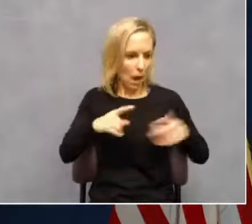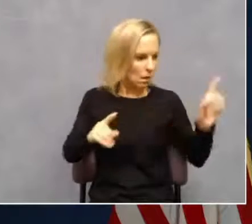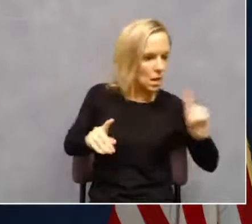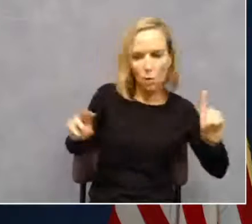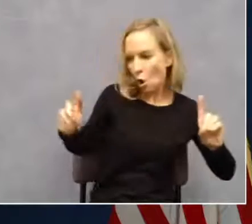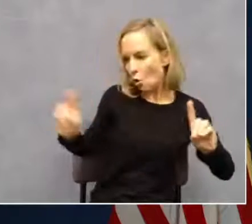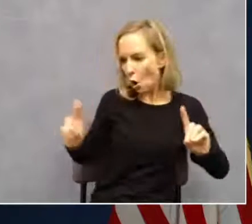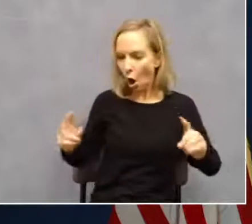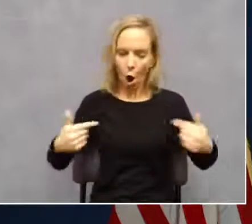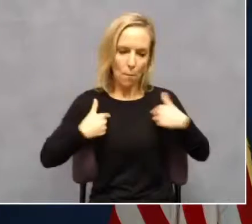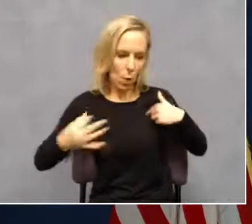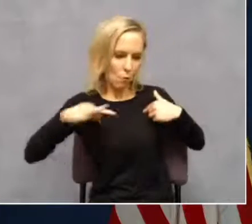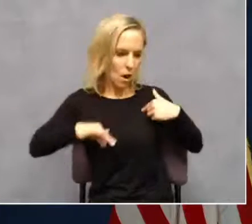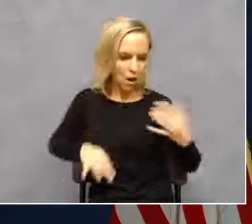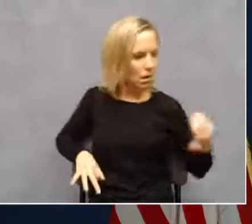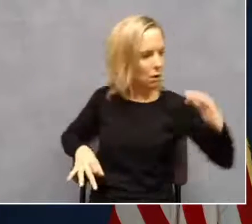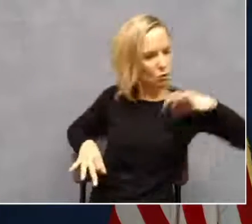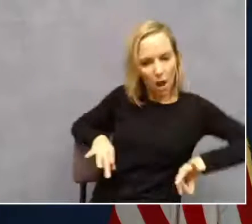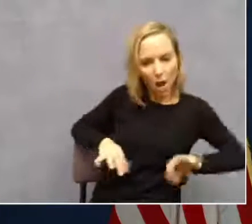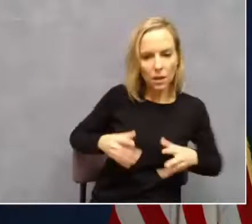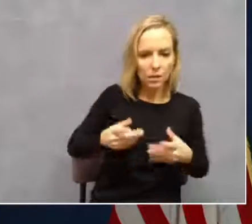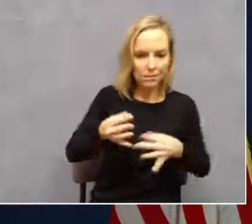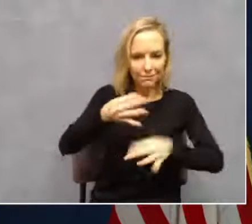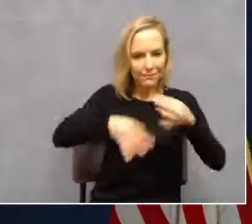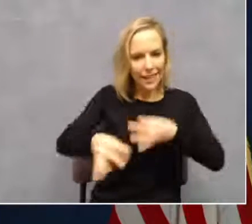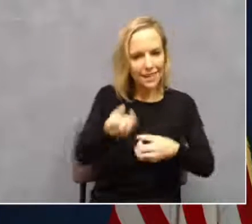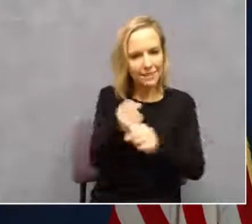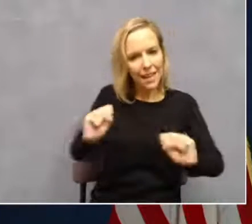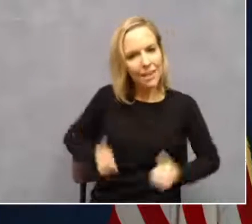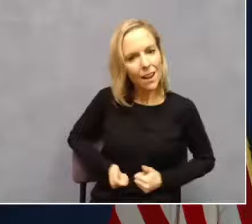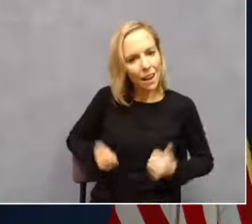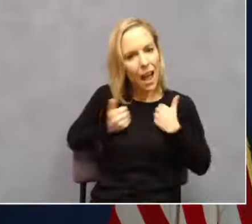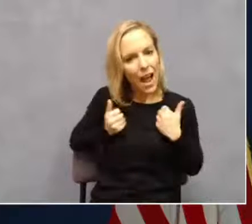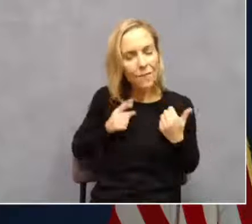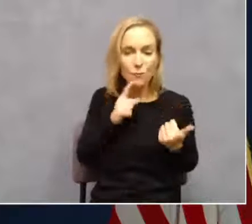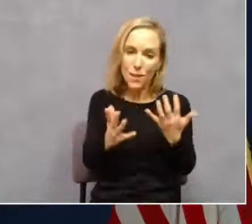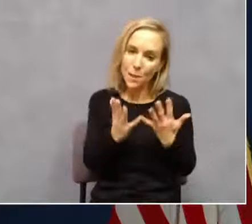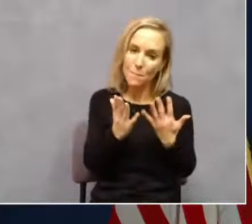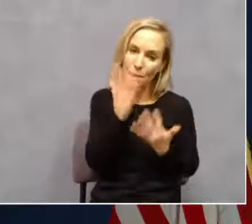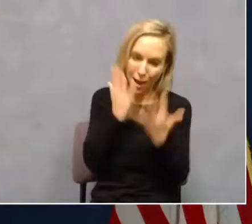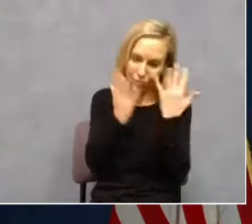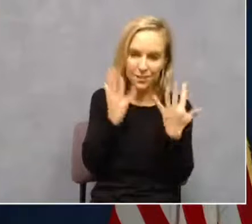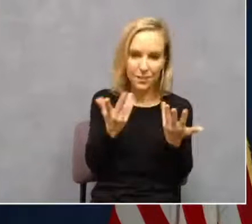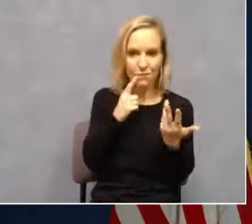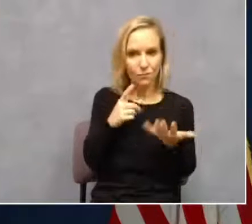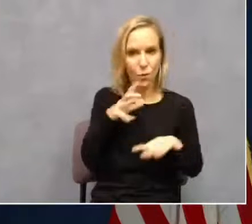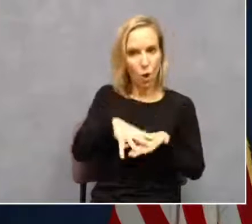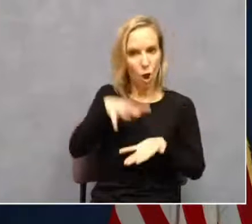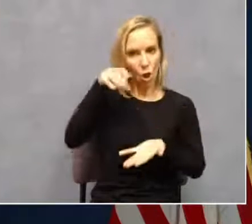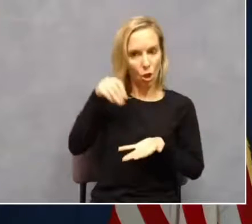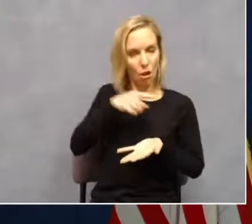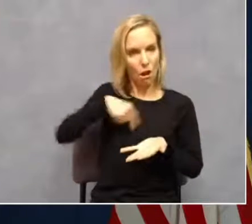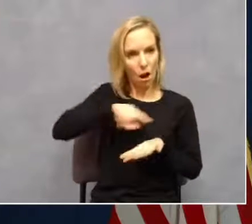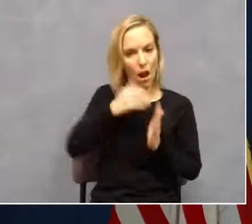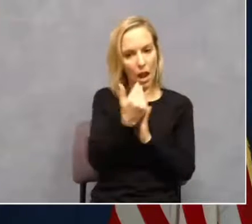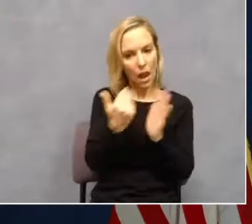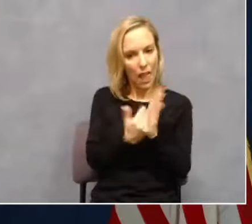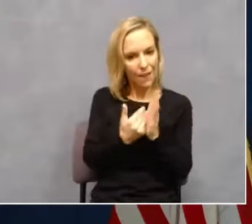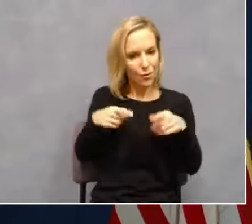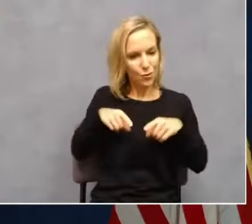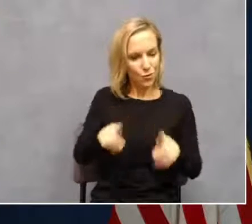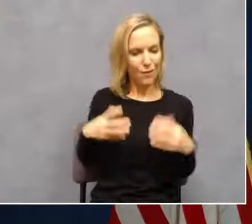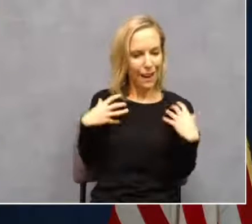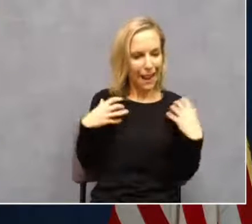saving lives. I think it's an embarrassment, and I hope that we learn our lesson, and in a health pandemic can just be